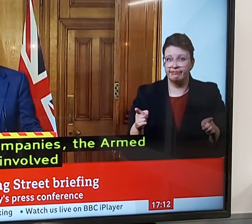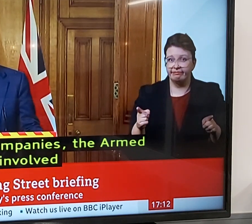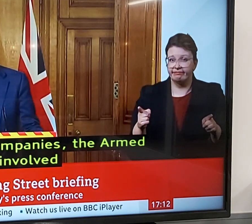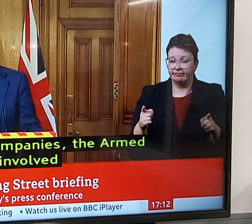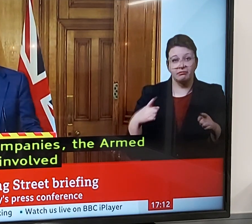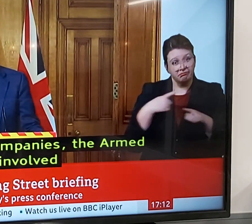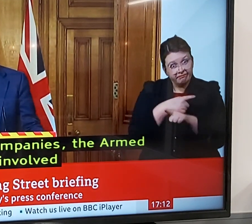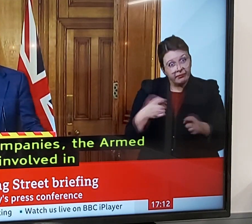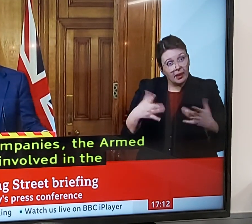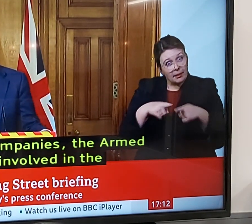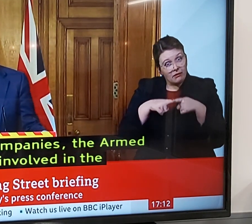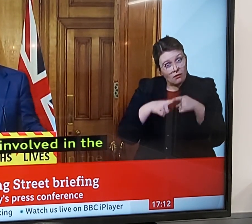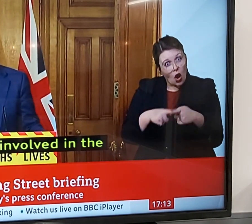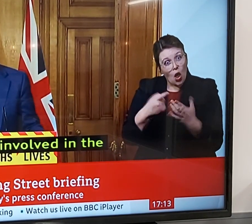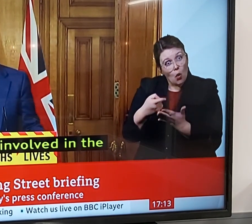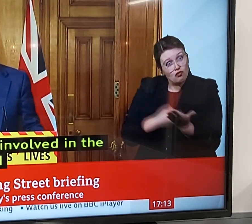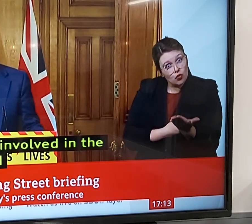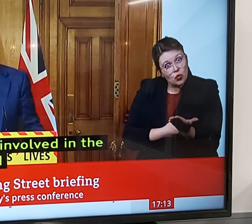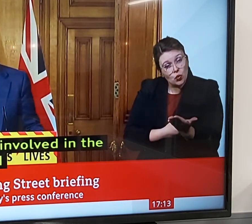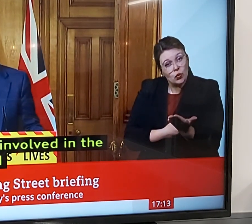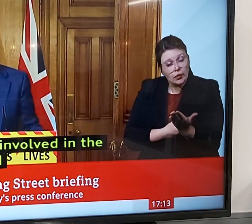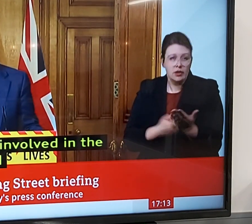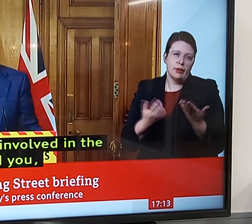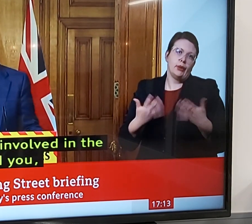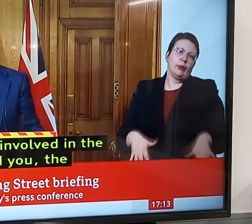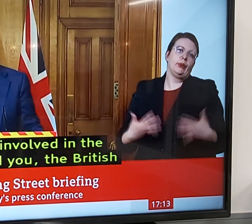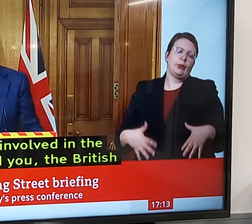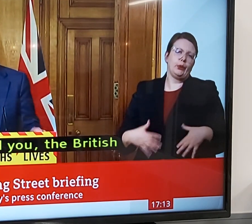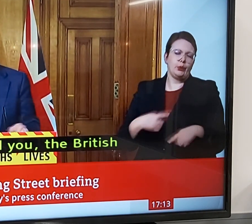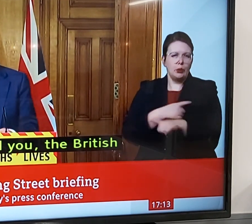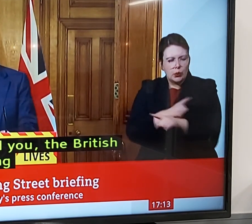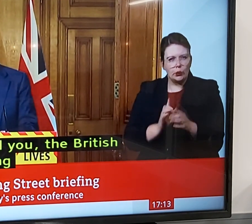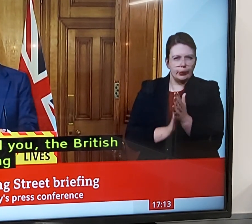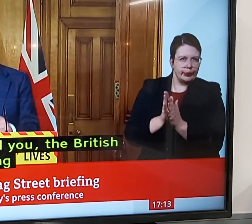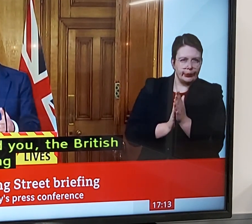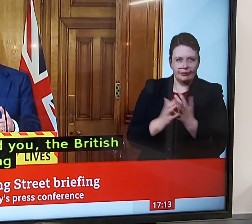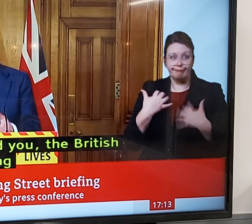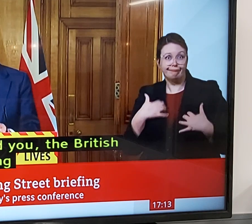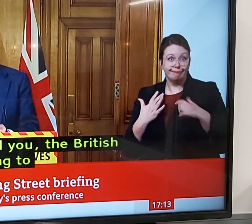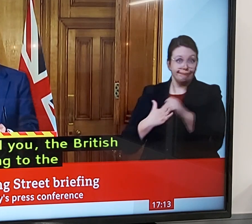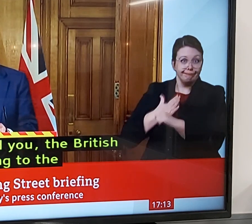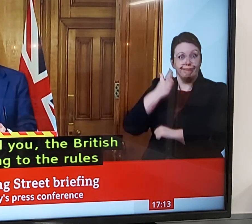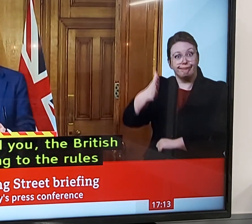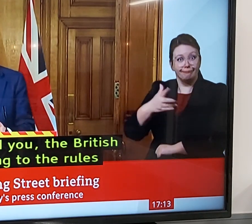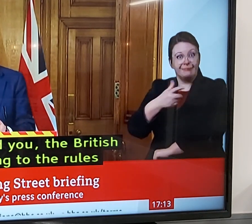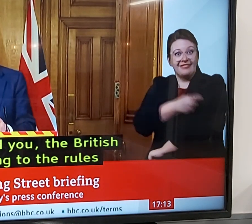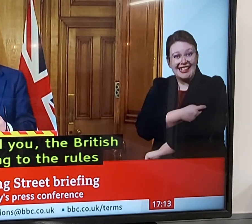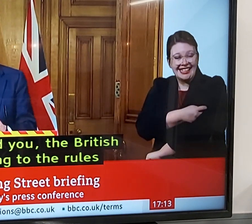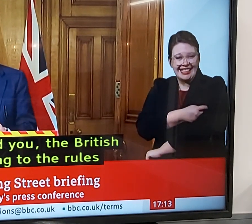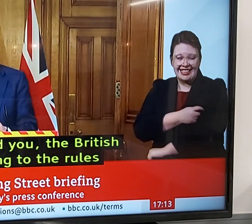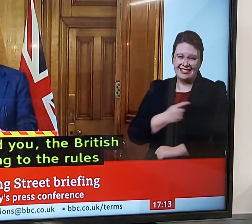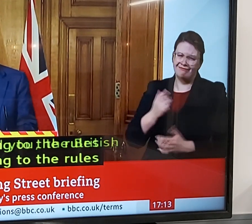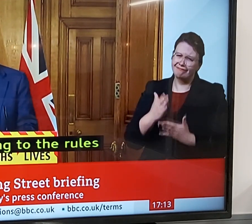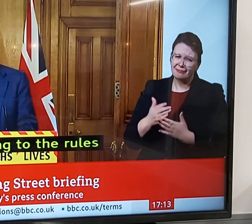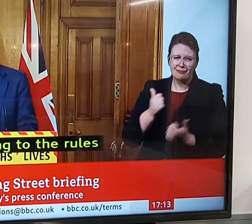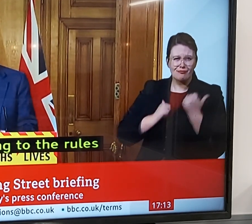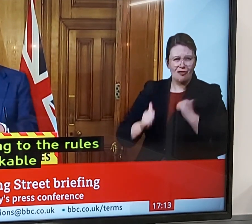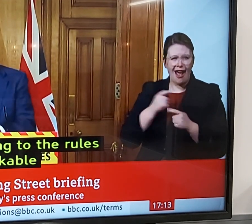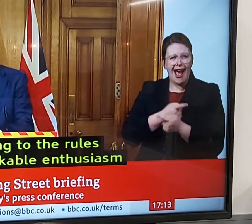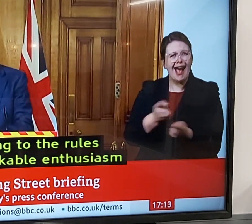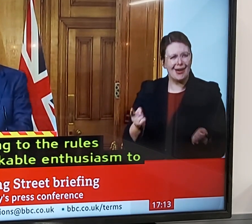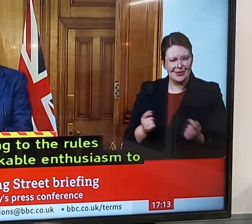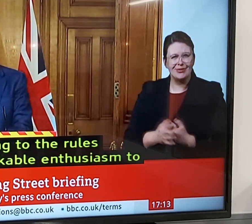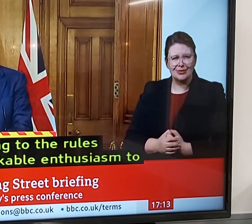the rules and for the remarkable enthusiasm to get a jab, which makes me really proud. Recent figures